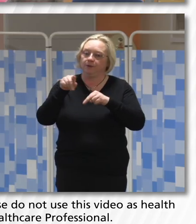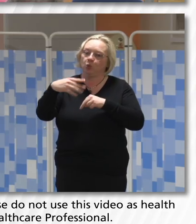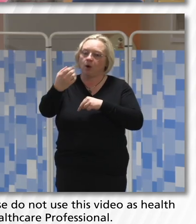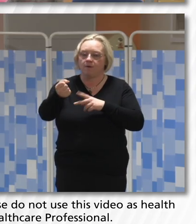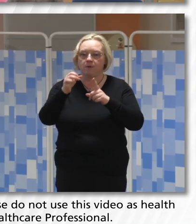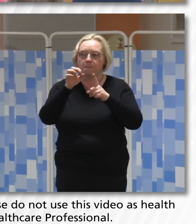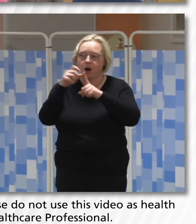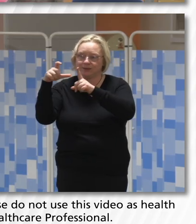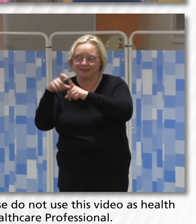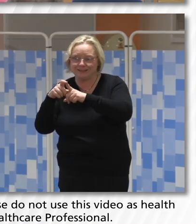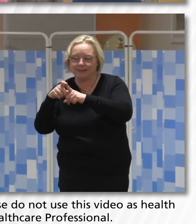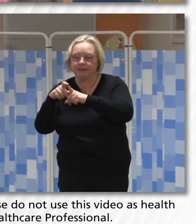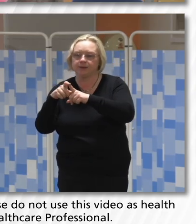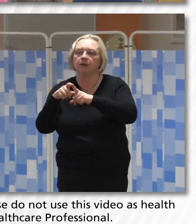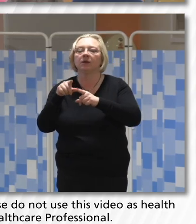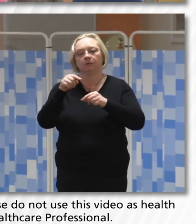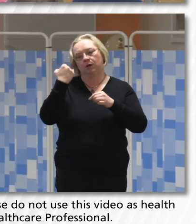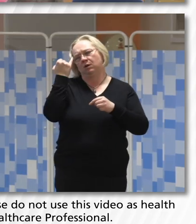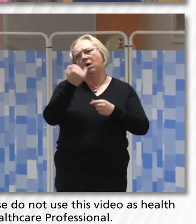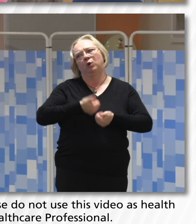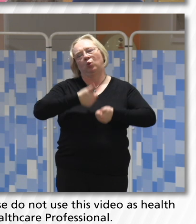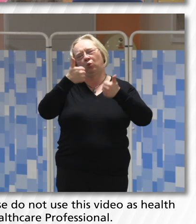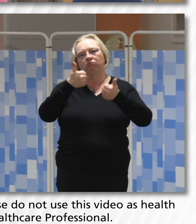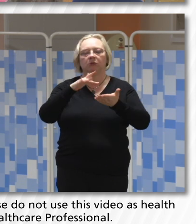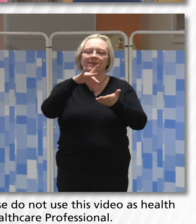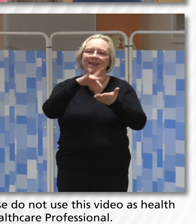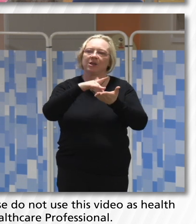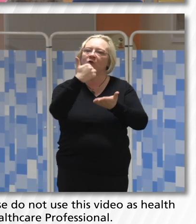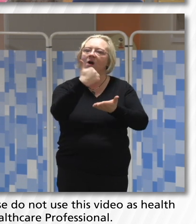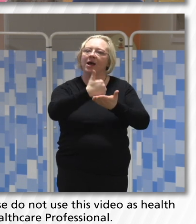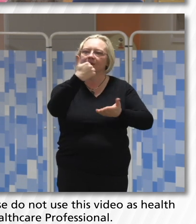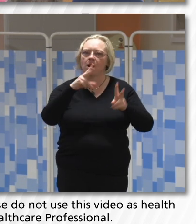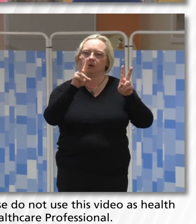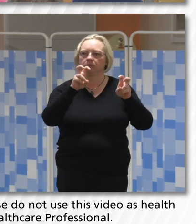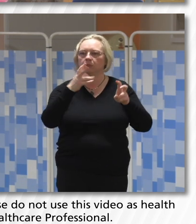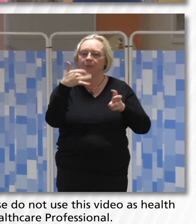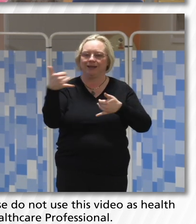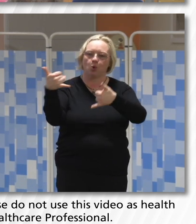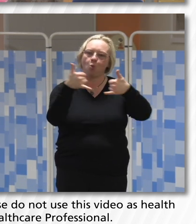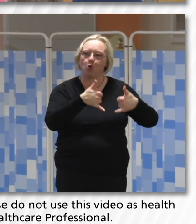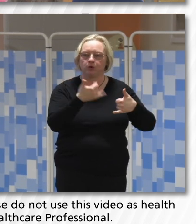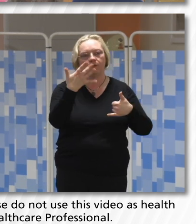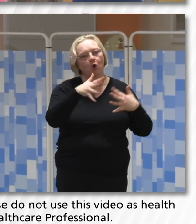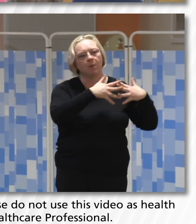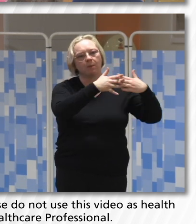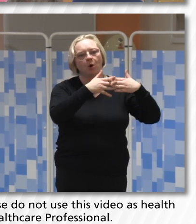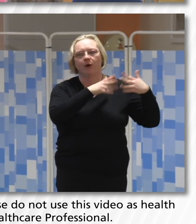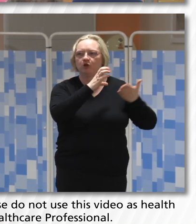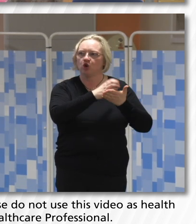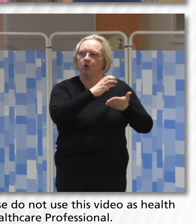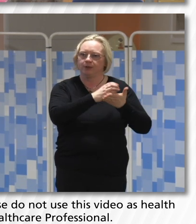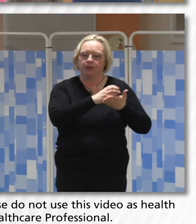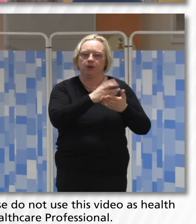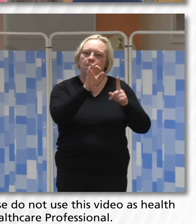thing is that Derby is a centre of excellence for Parkinson's. It's been awarded this from an American charity called